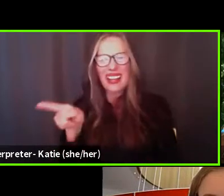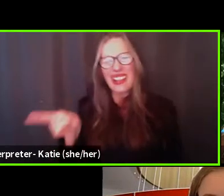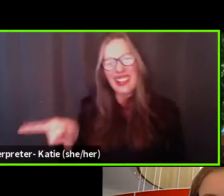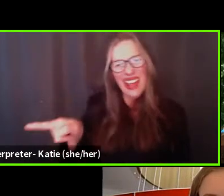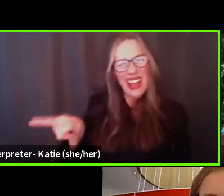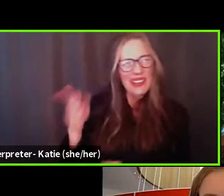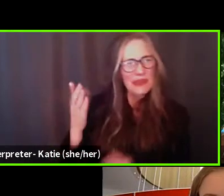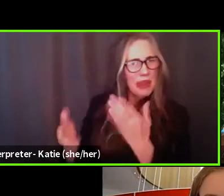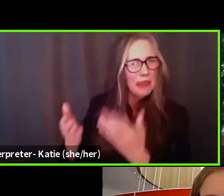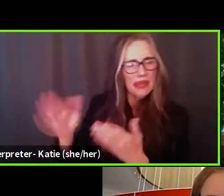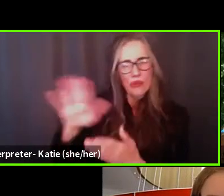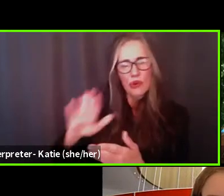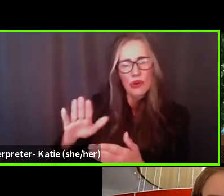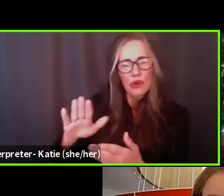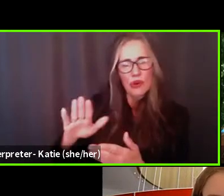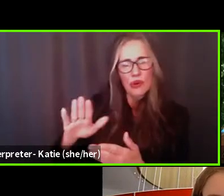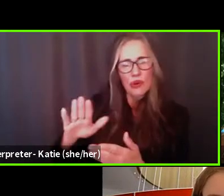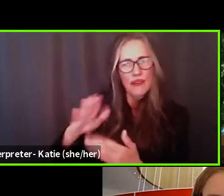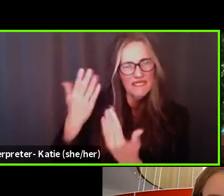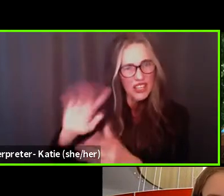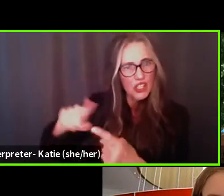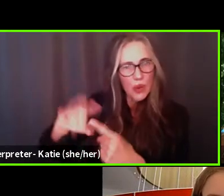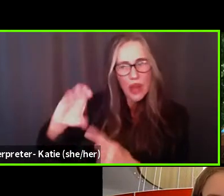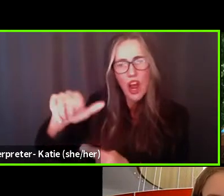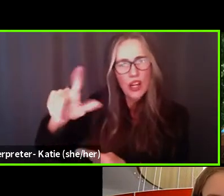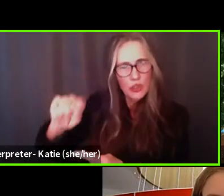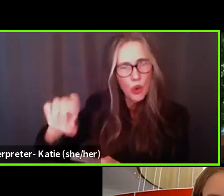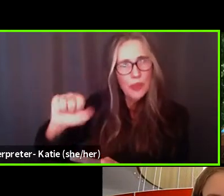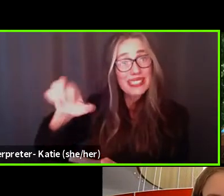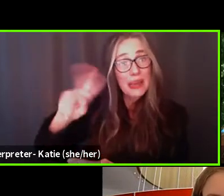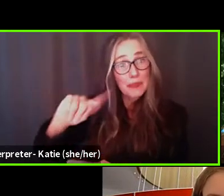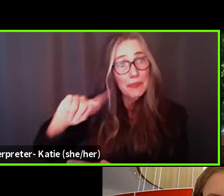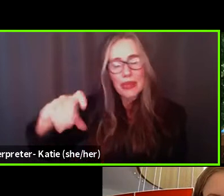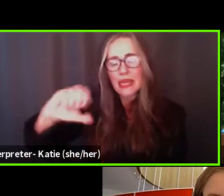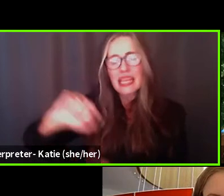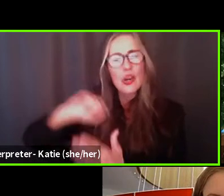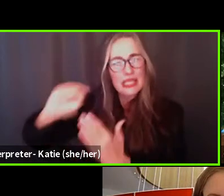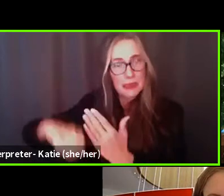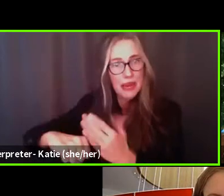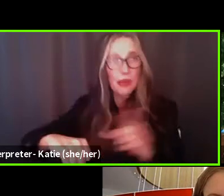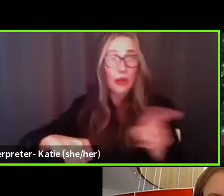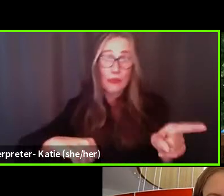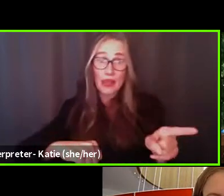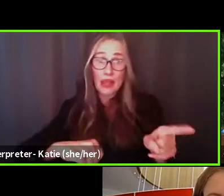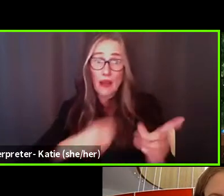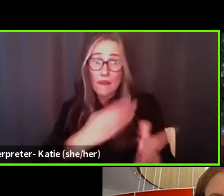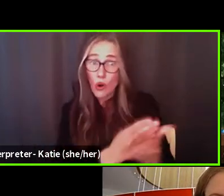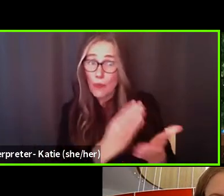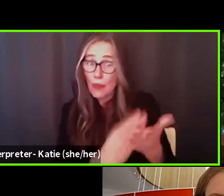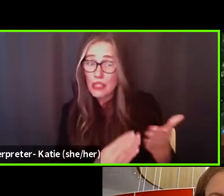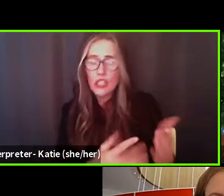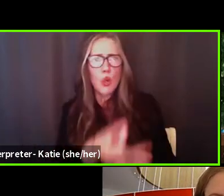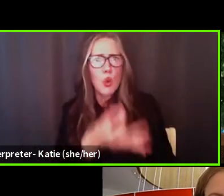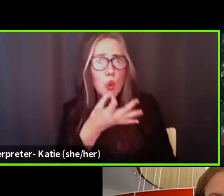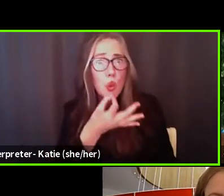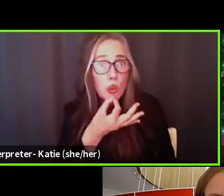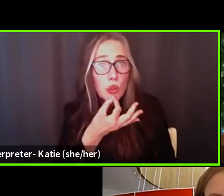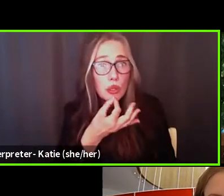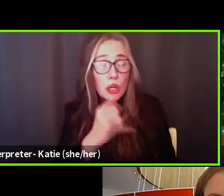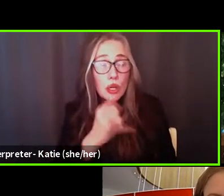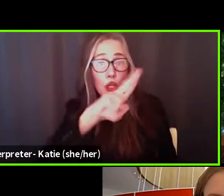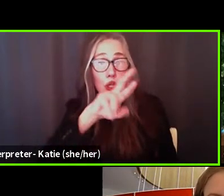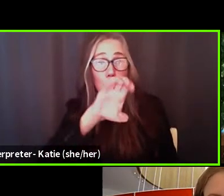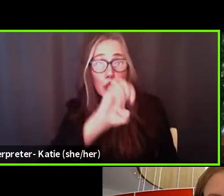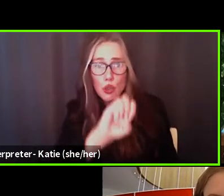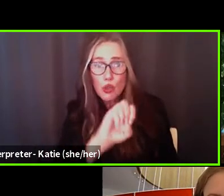october september for the budget request we are looking at a june 15th deadline that the legislature